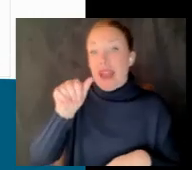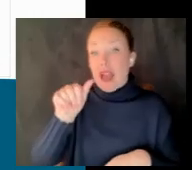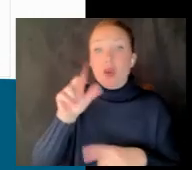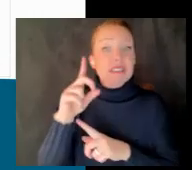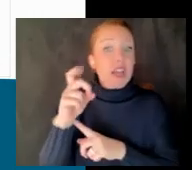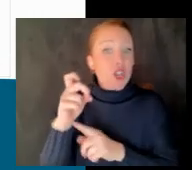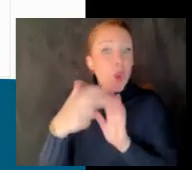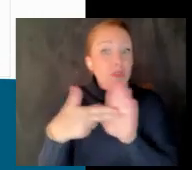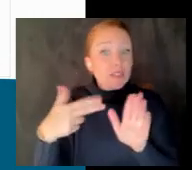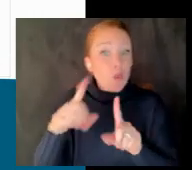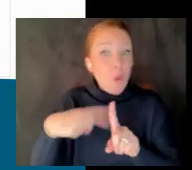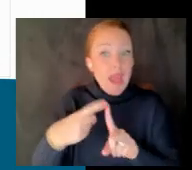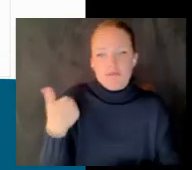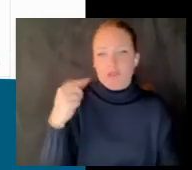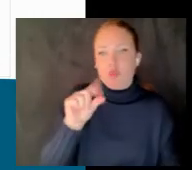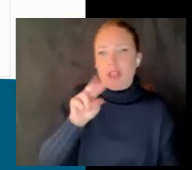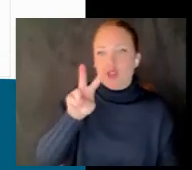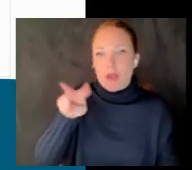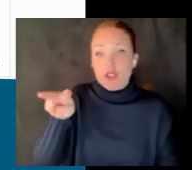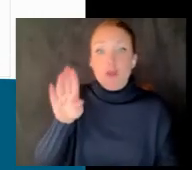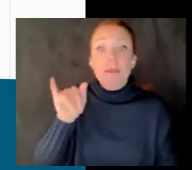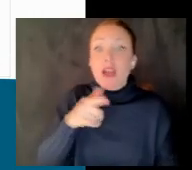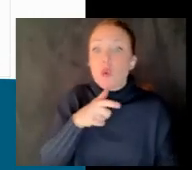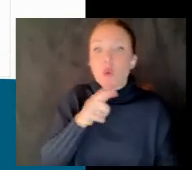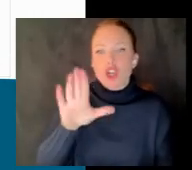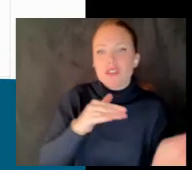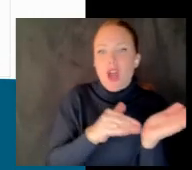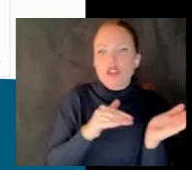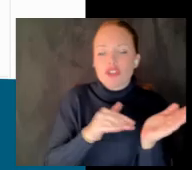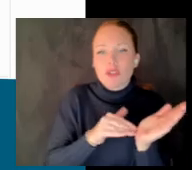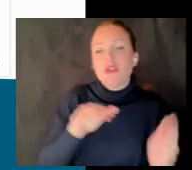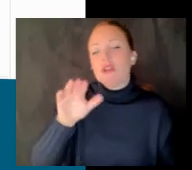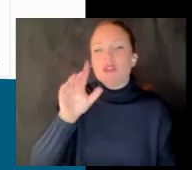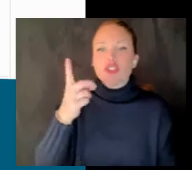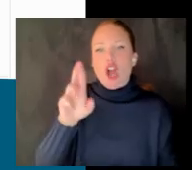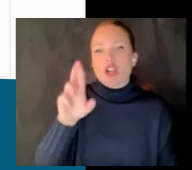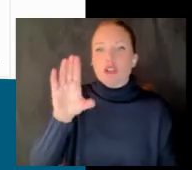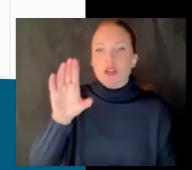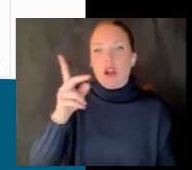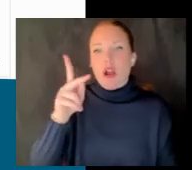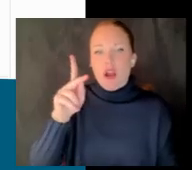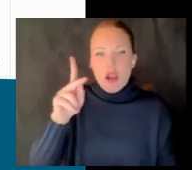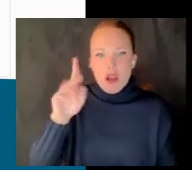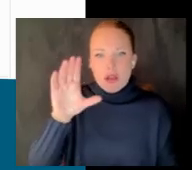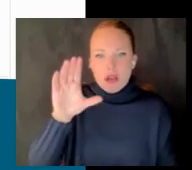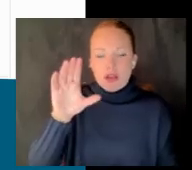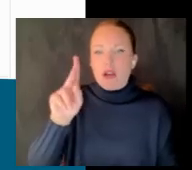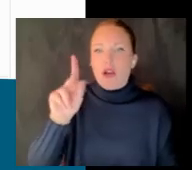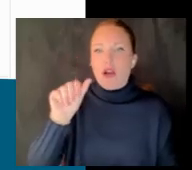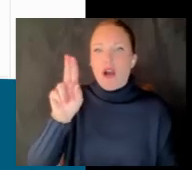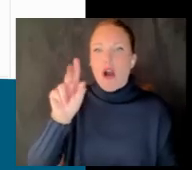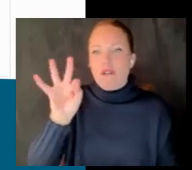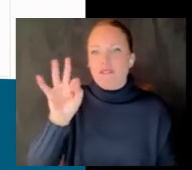in 2022 by her pediatrician, Dr. Kaufman. Given this scenario, the major life activities impacted